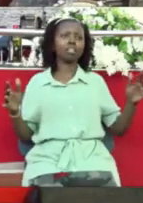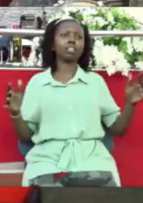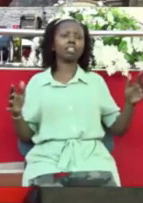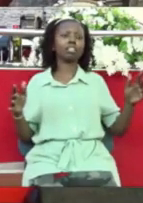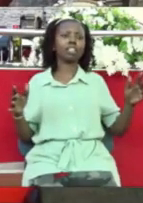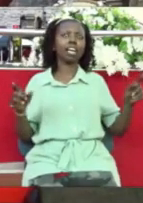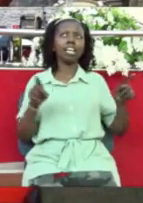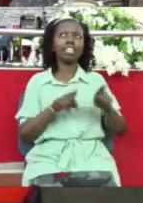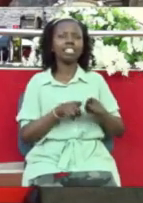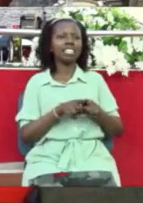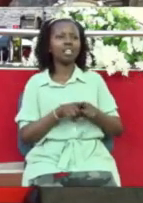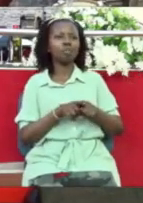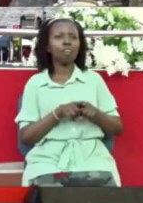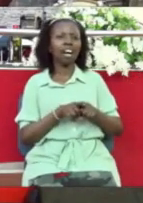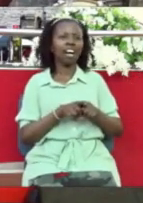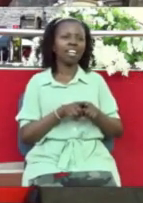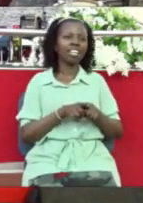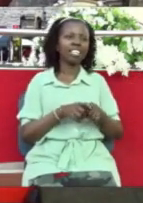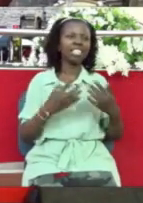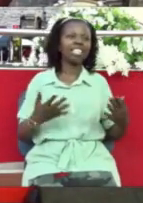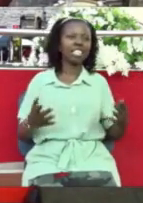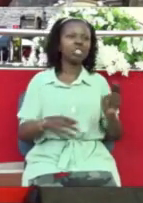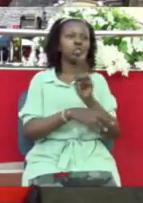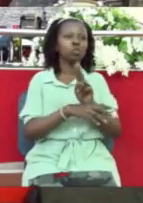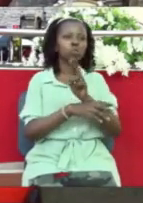moja kubwa. Na ile ingine mixa.